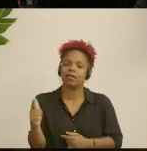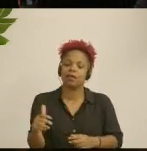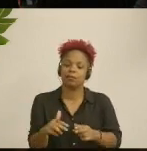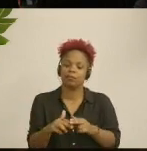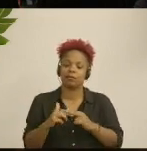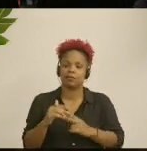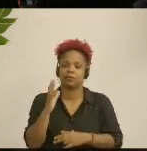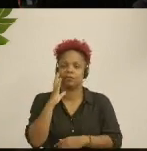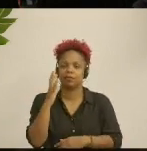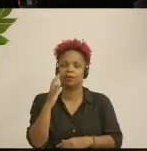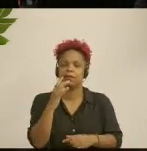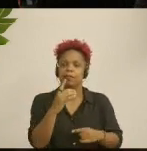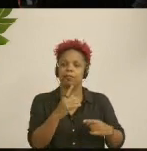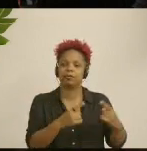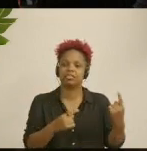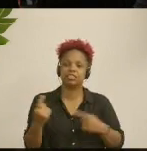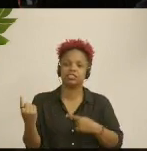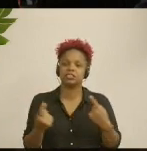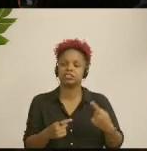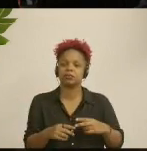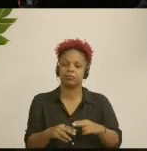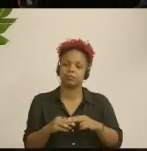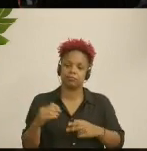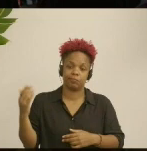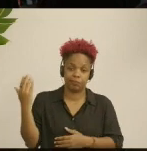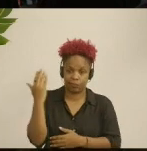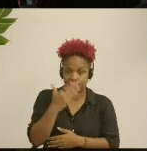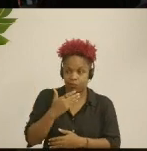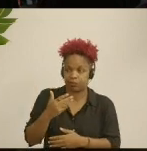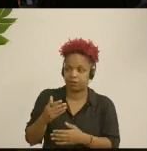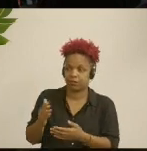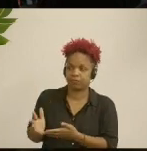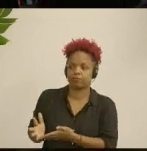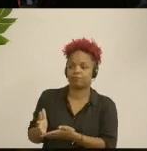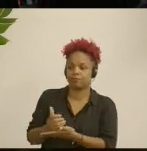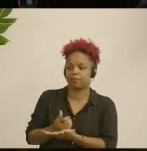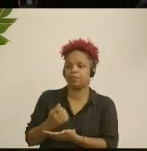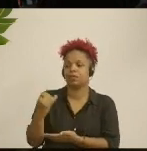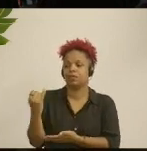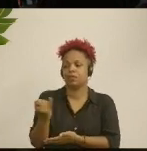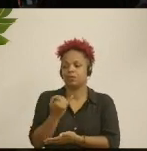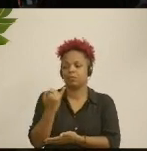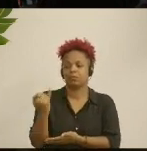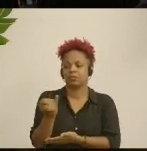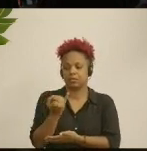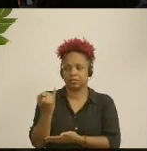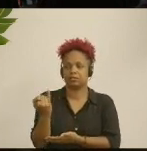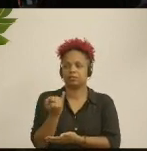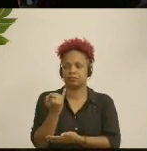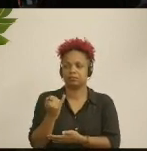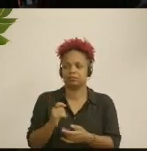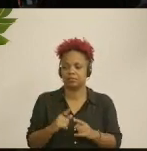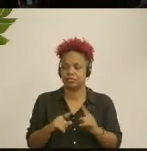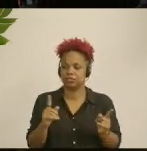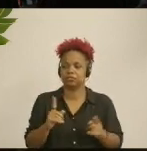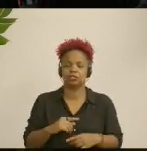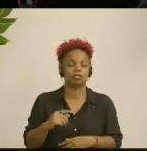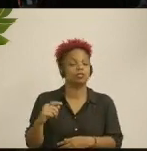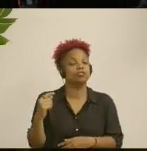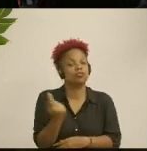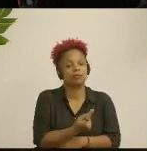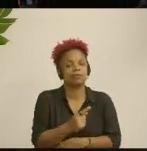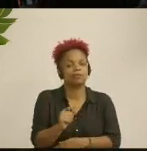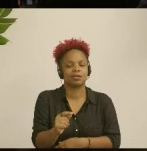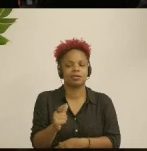there. Yet existing evidence is a too often ignored resource for decisions which concern all of us as a